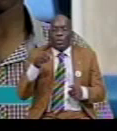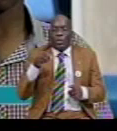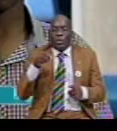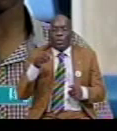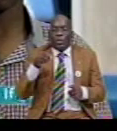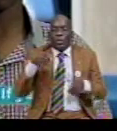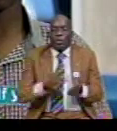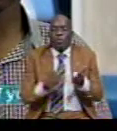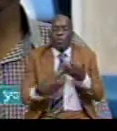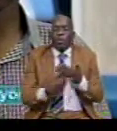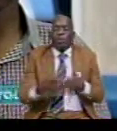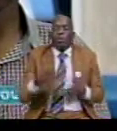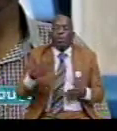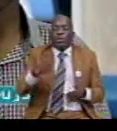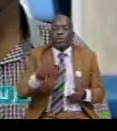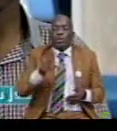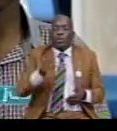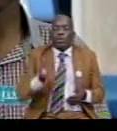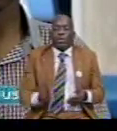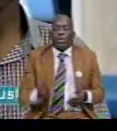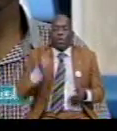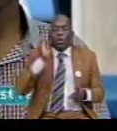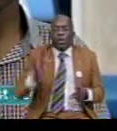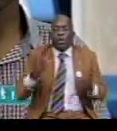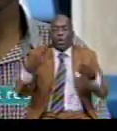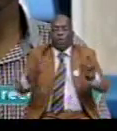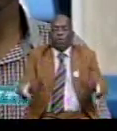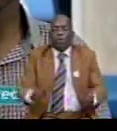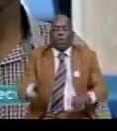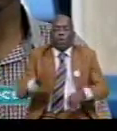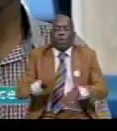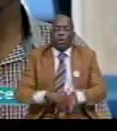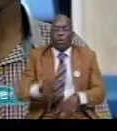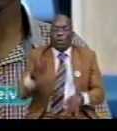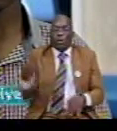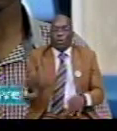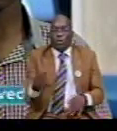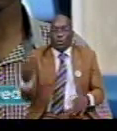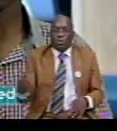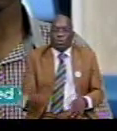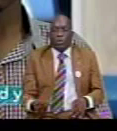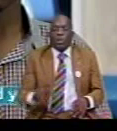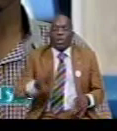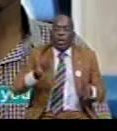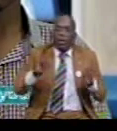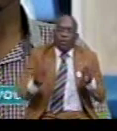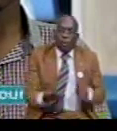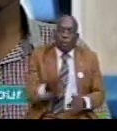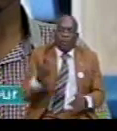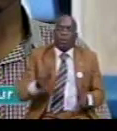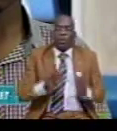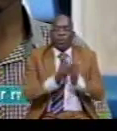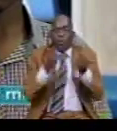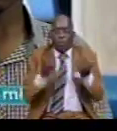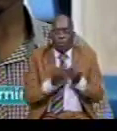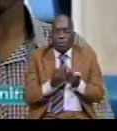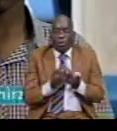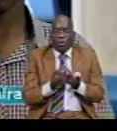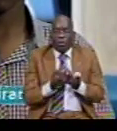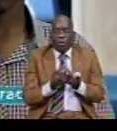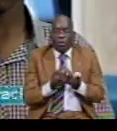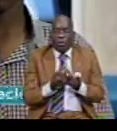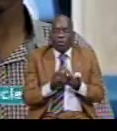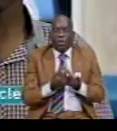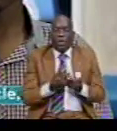Thursday, before Thursday, names were coming out. The first batch came out. Mind you, I was still in that